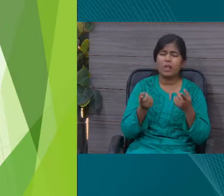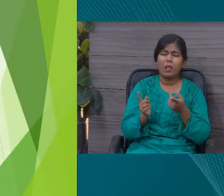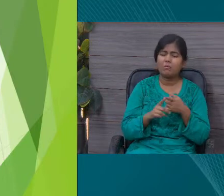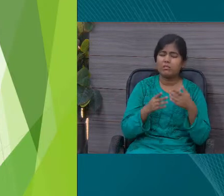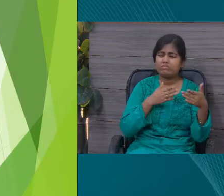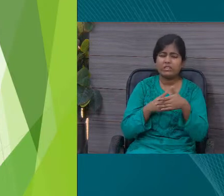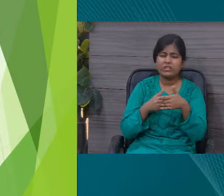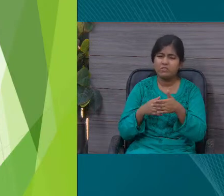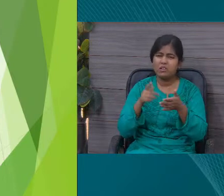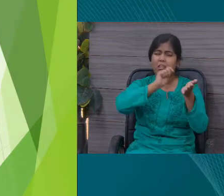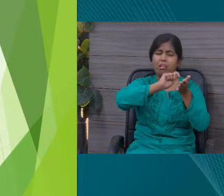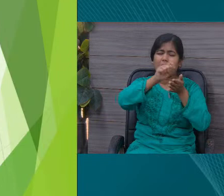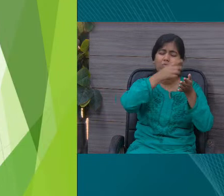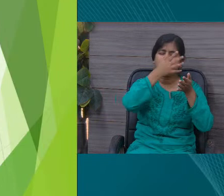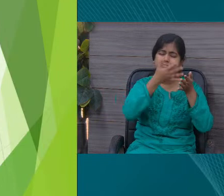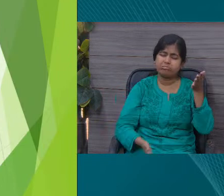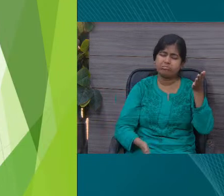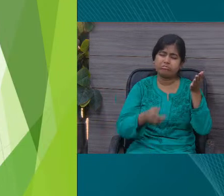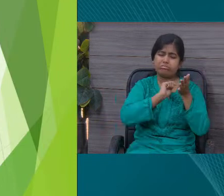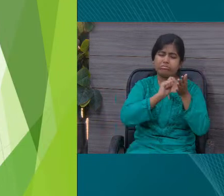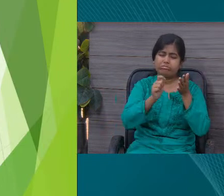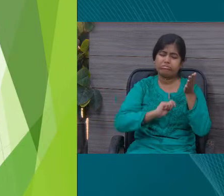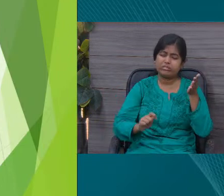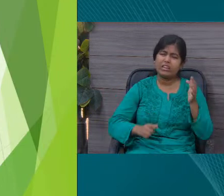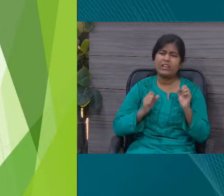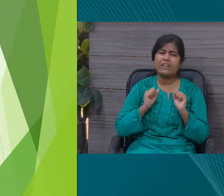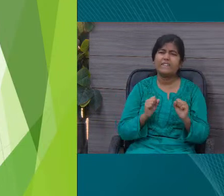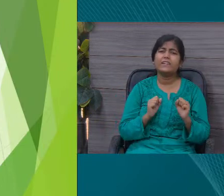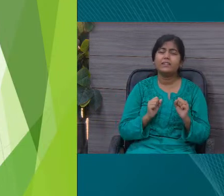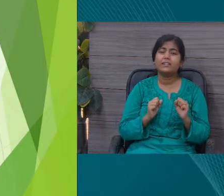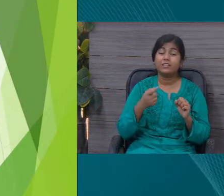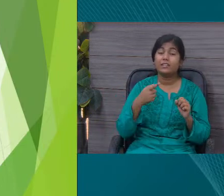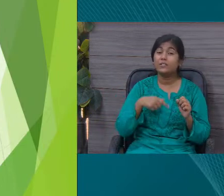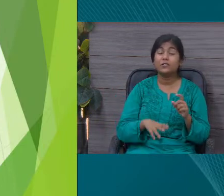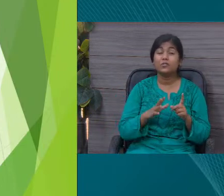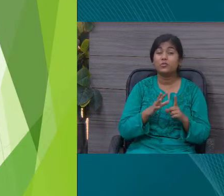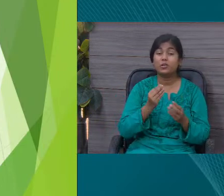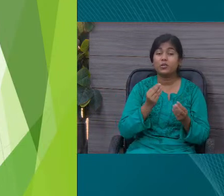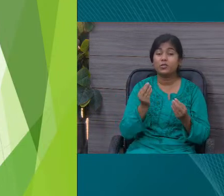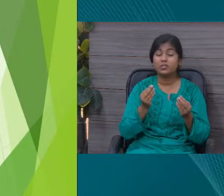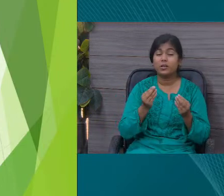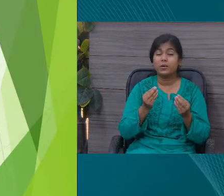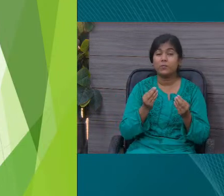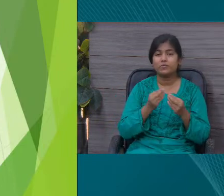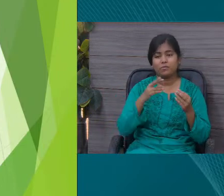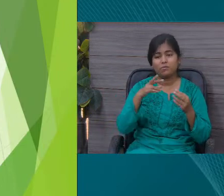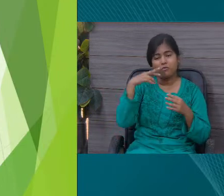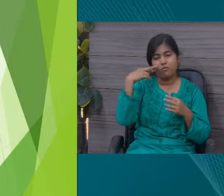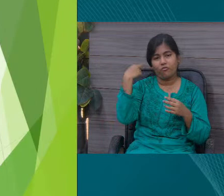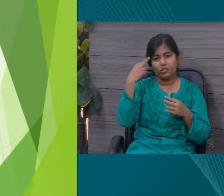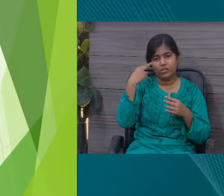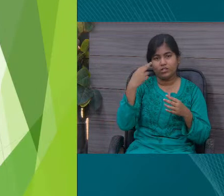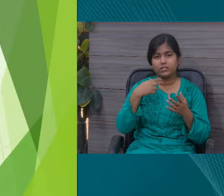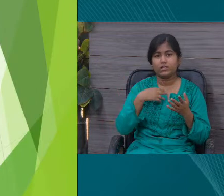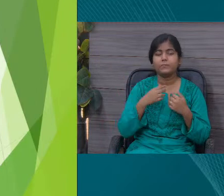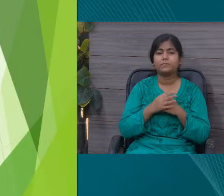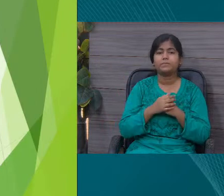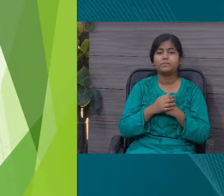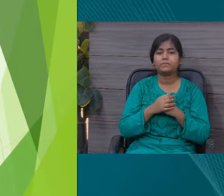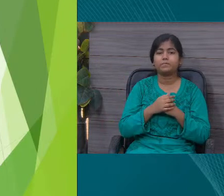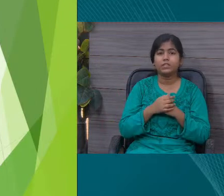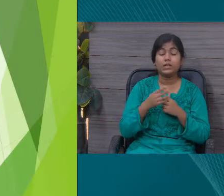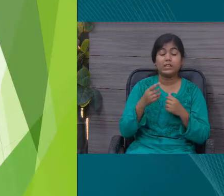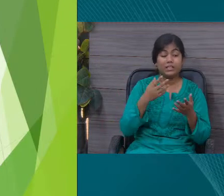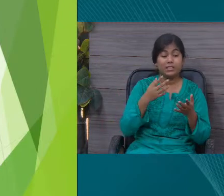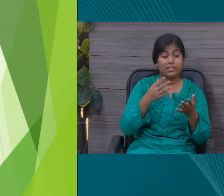writing long answers. So like this, there is a question, what are some of the reasons for the migration of people